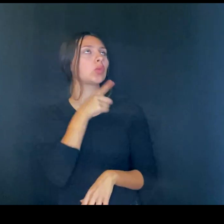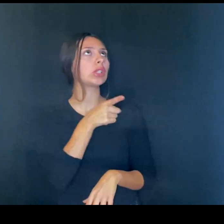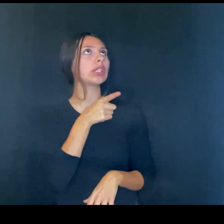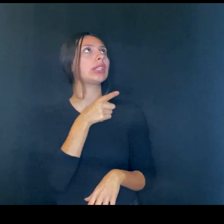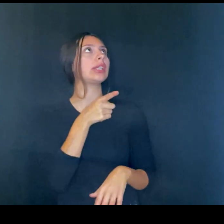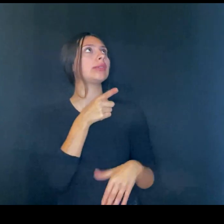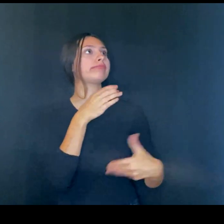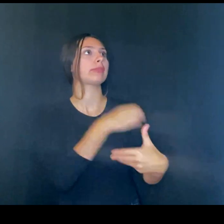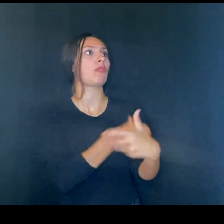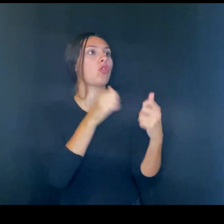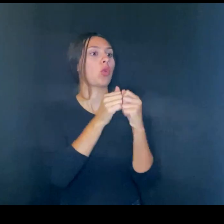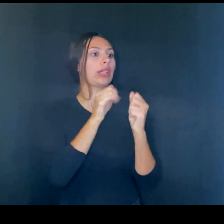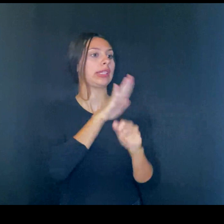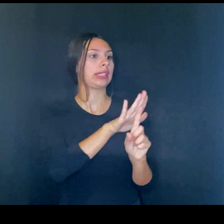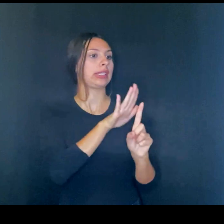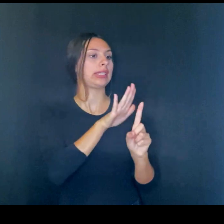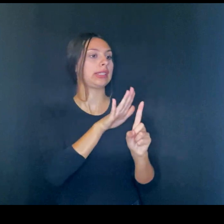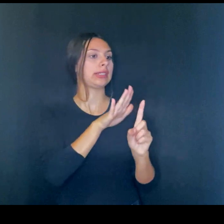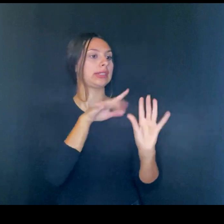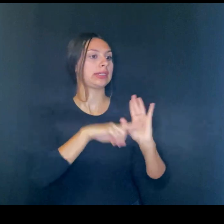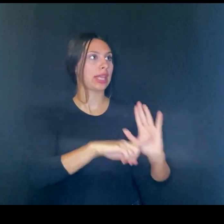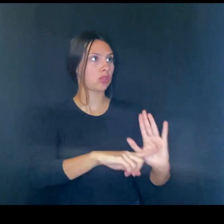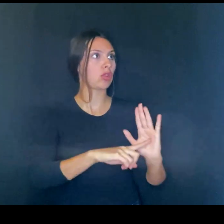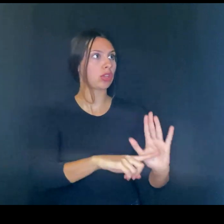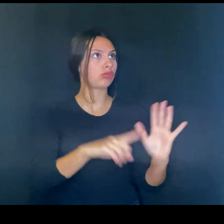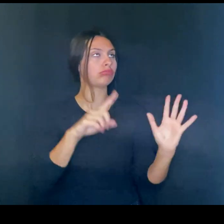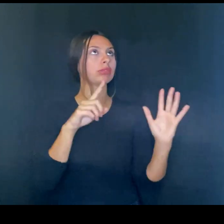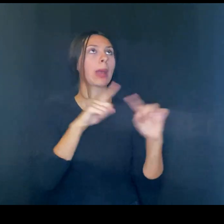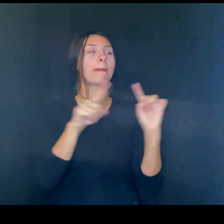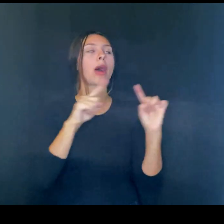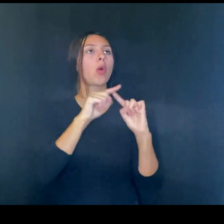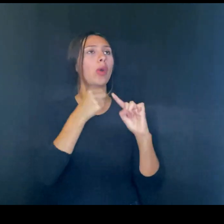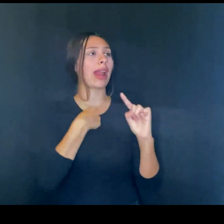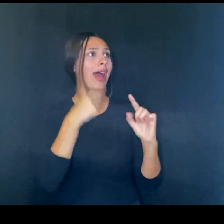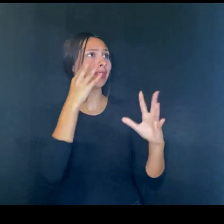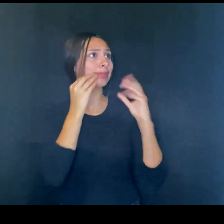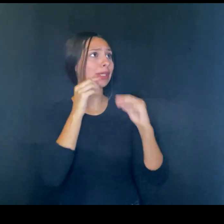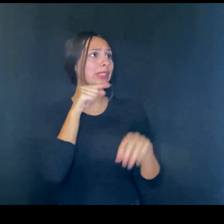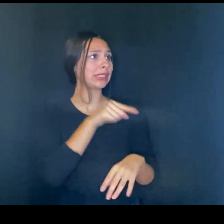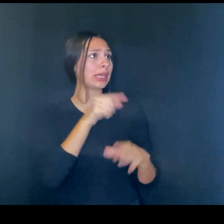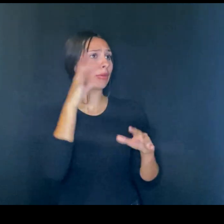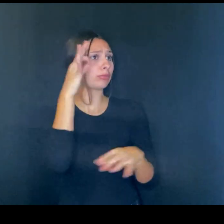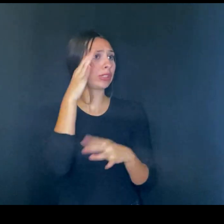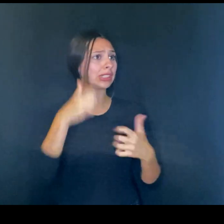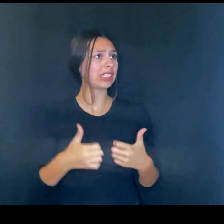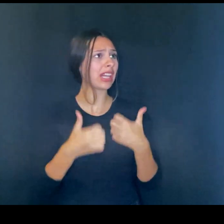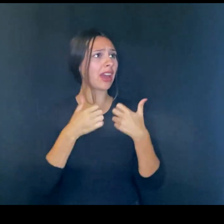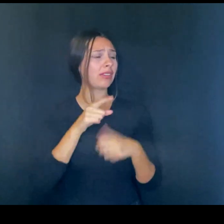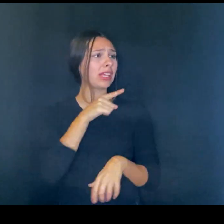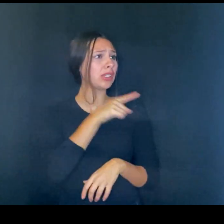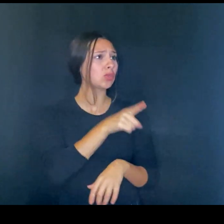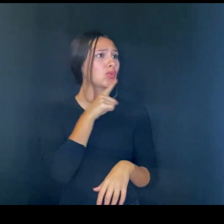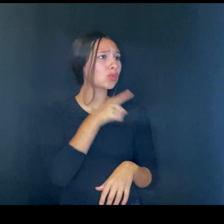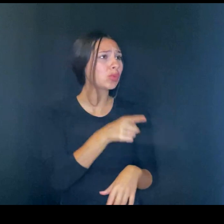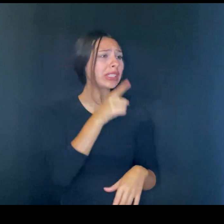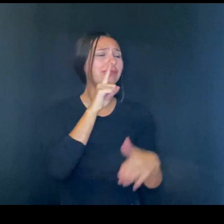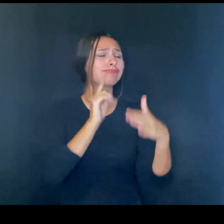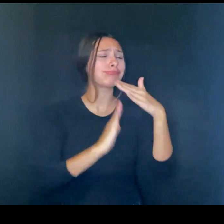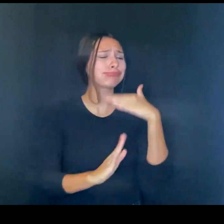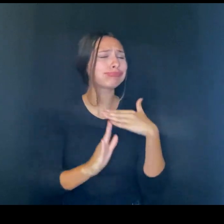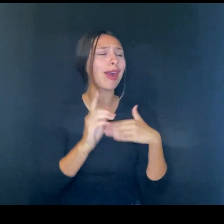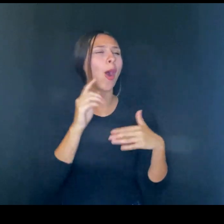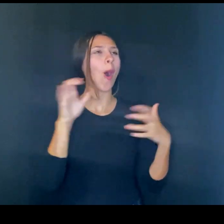powerful with his illustrations, but whenever I have experienced him preaching live, he's always just super humble. He always